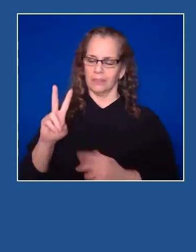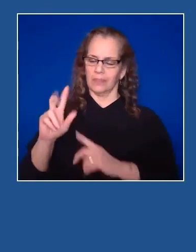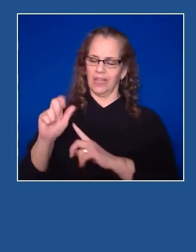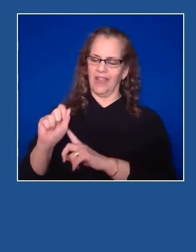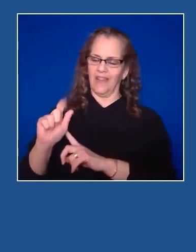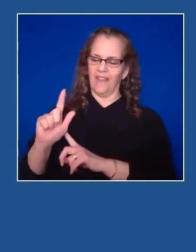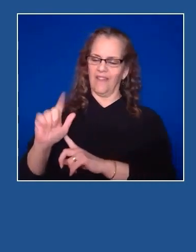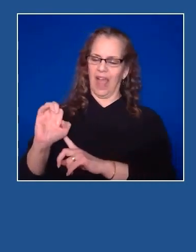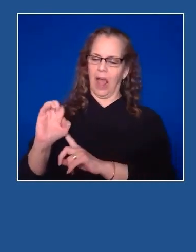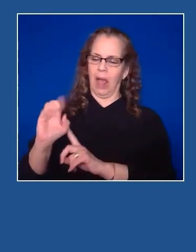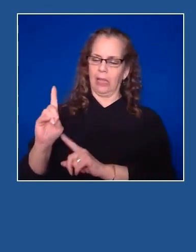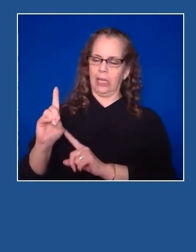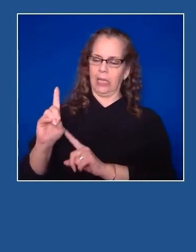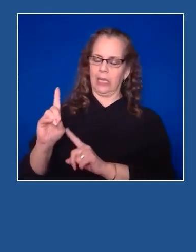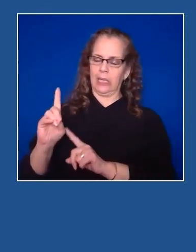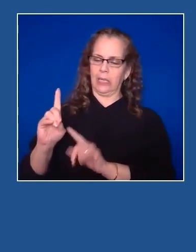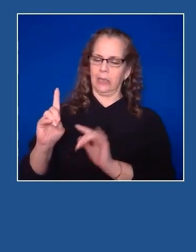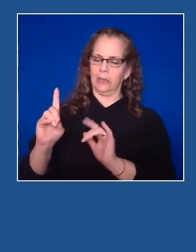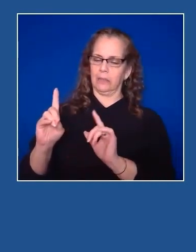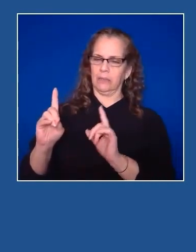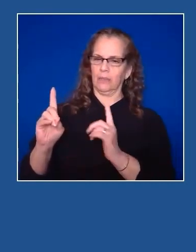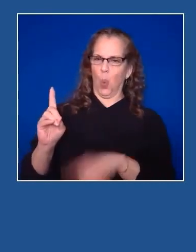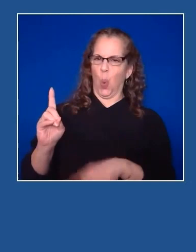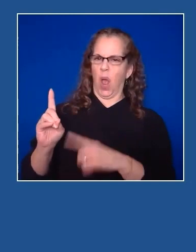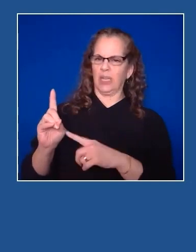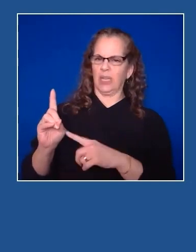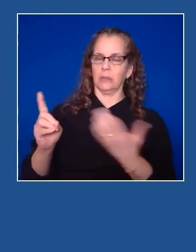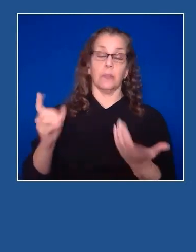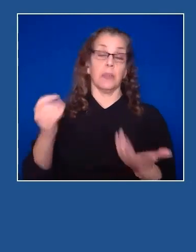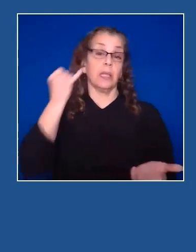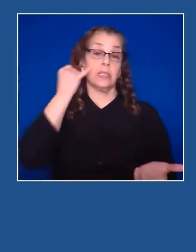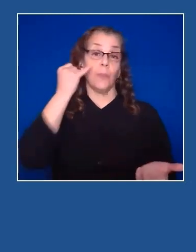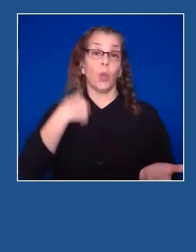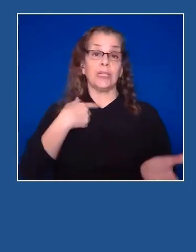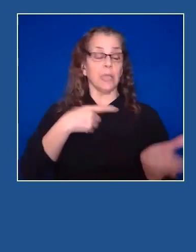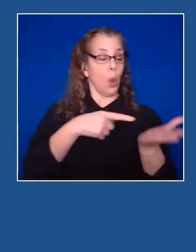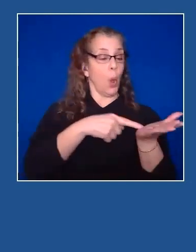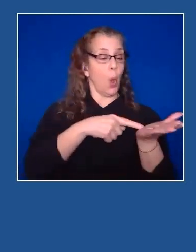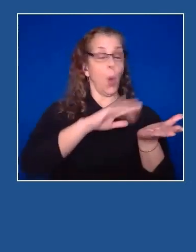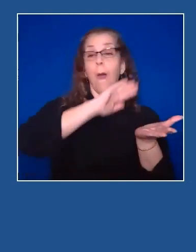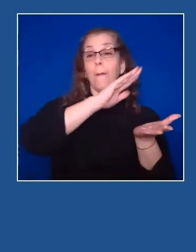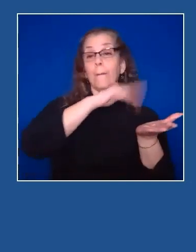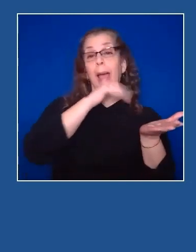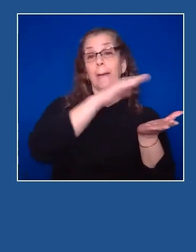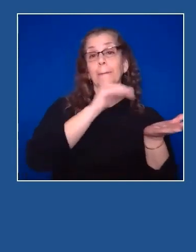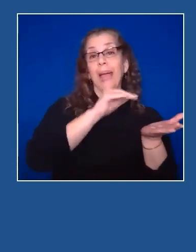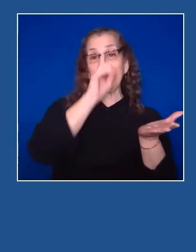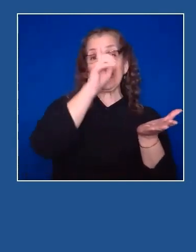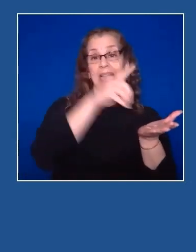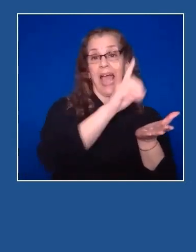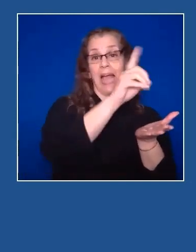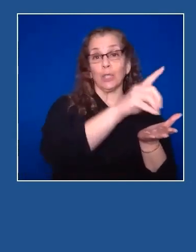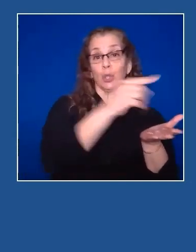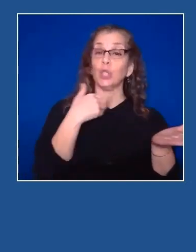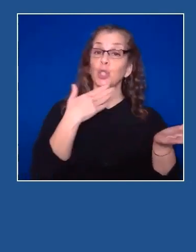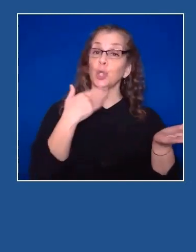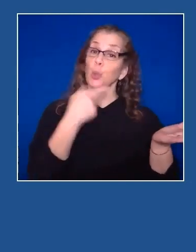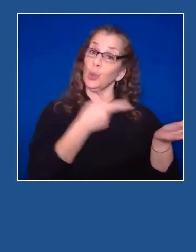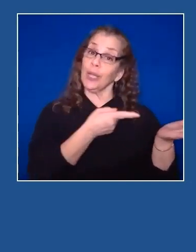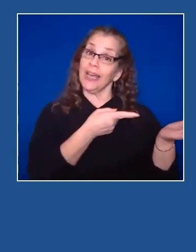So, if I said, hey, Emily, don't you think my pet dinosaur Ralph here is really cute?